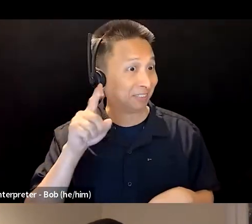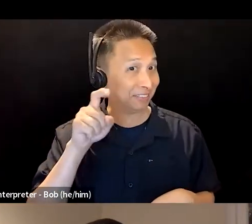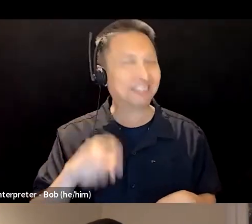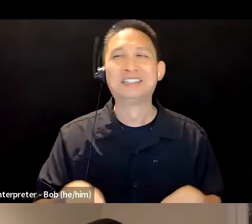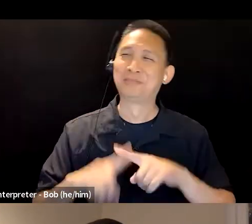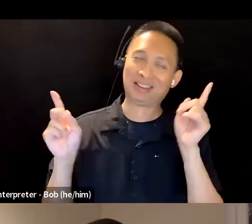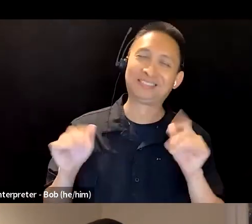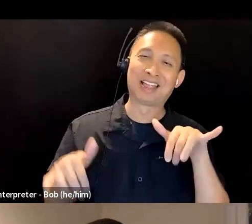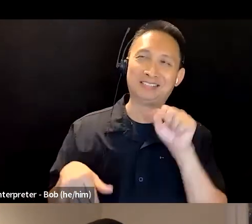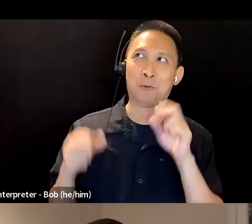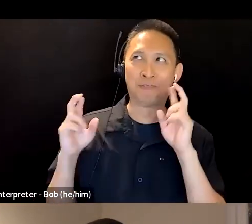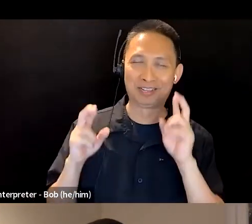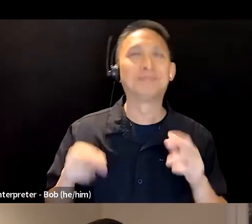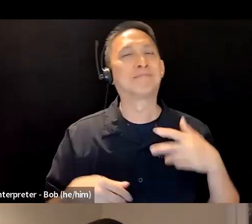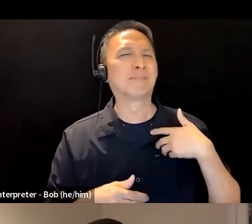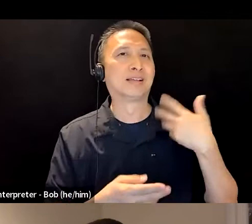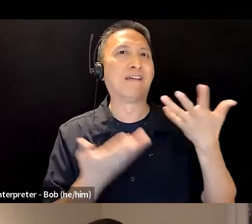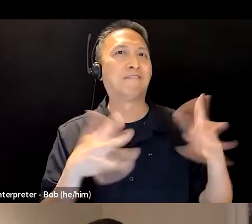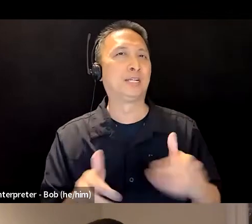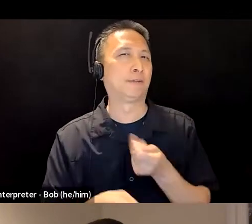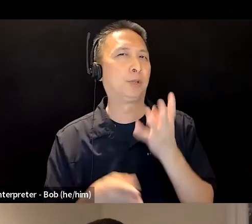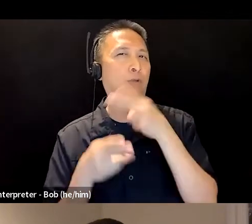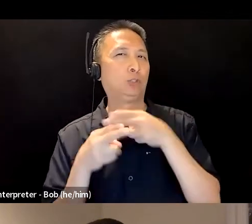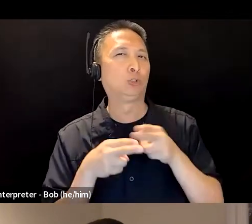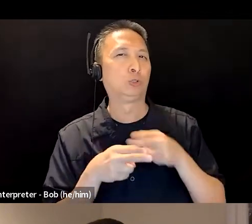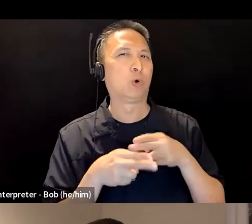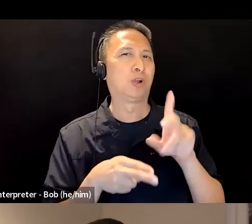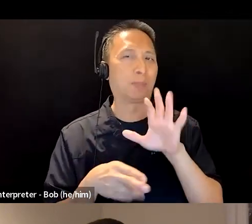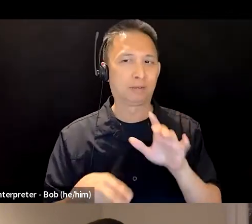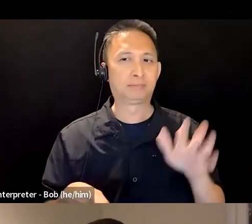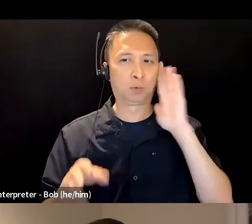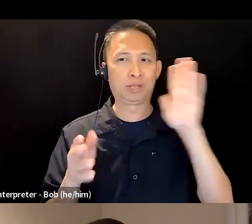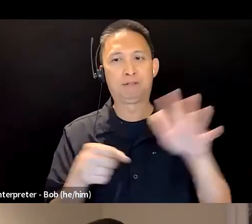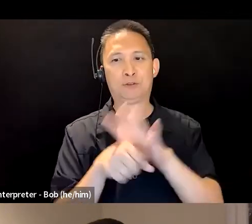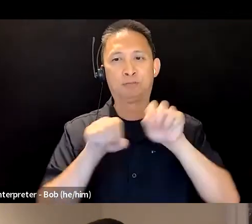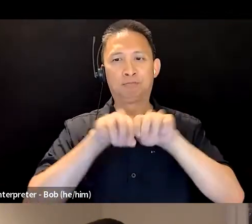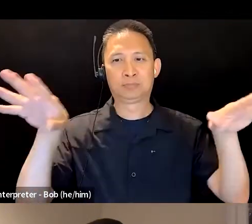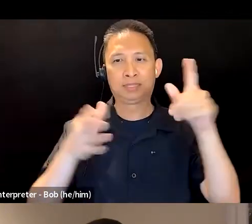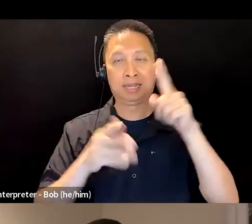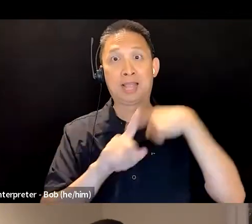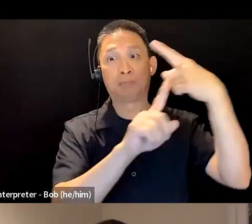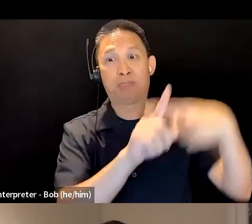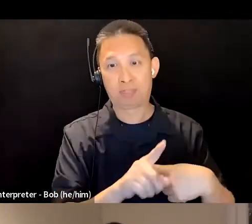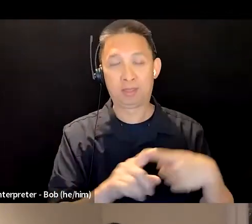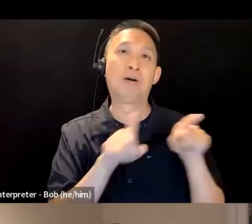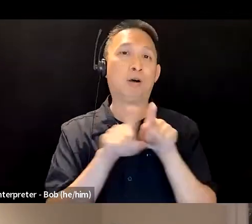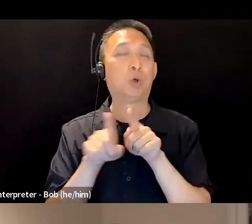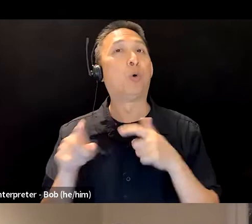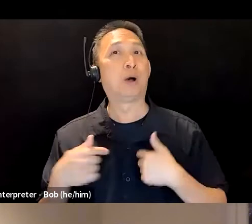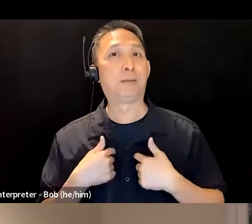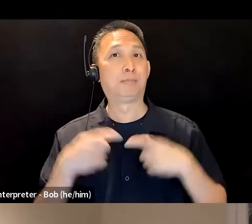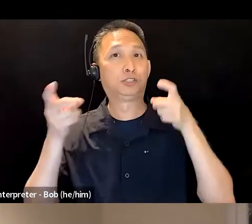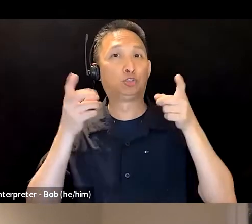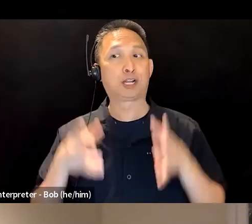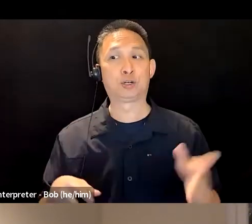completed short that is having its world premiere next month. And I'm also the director of